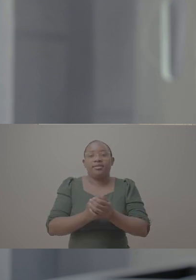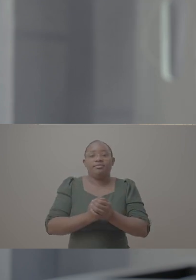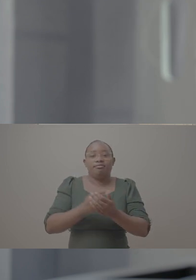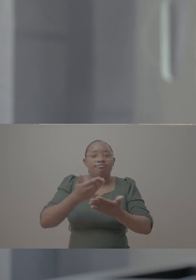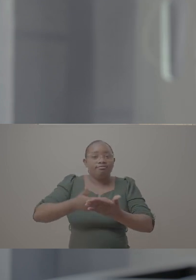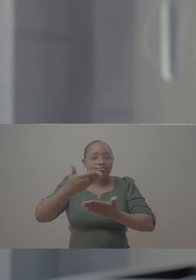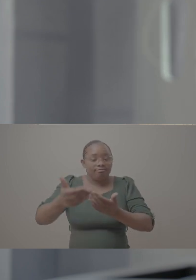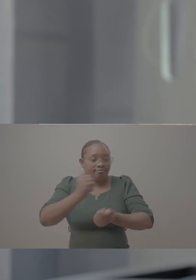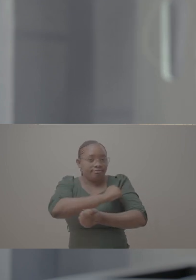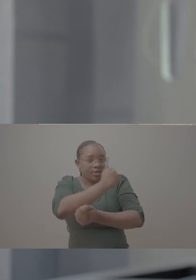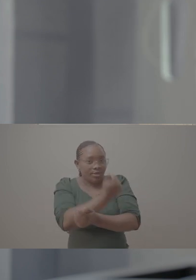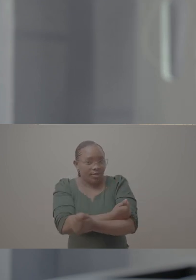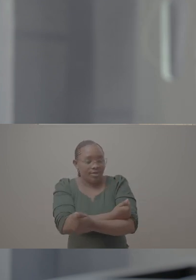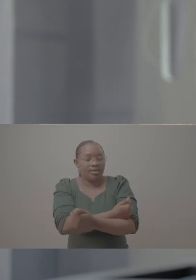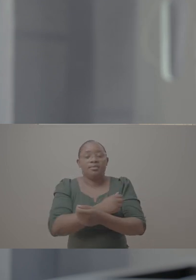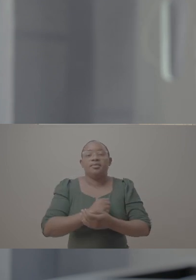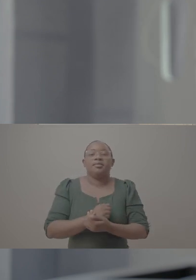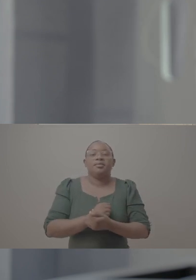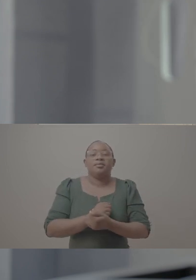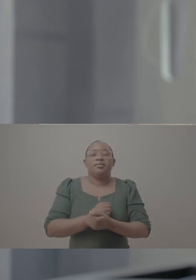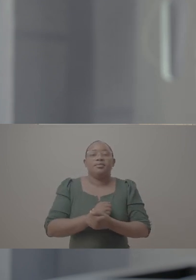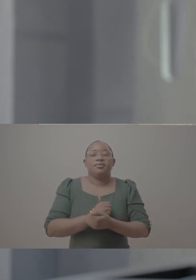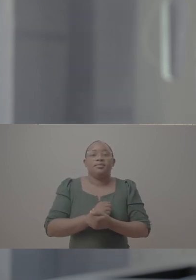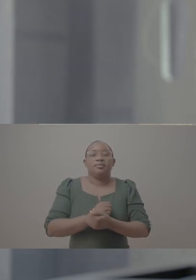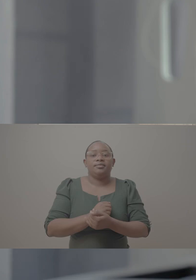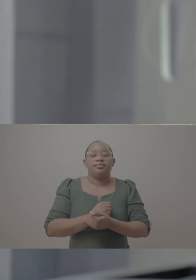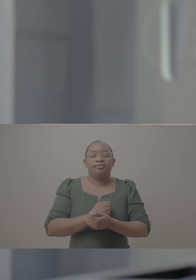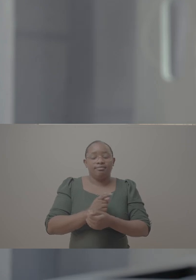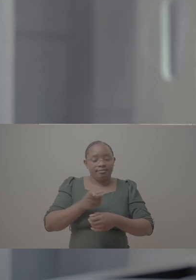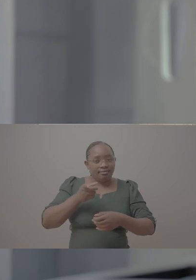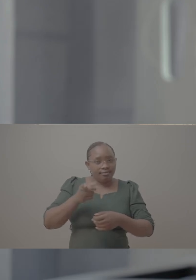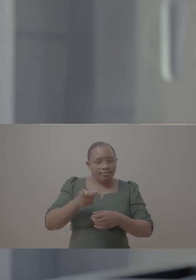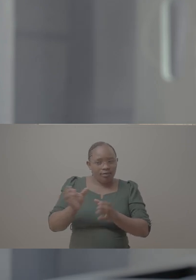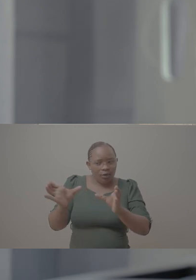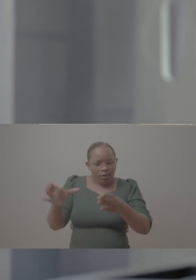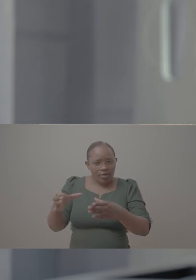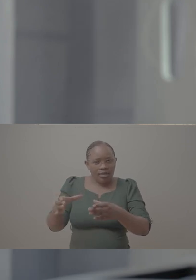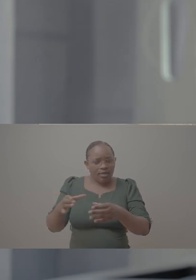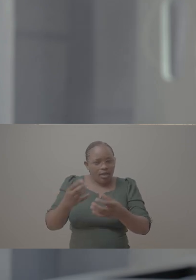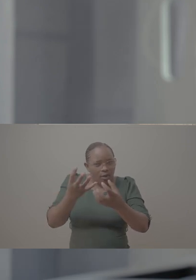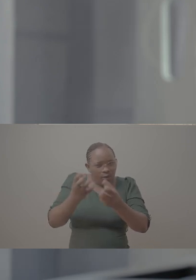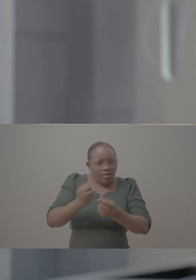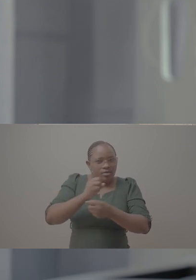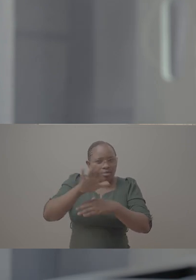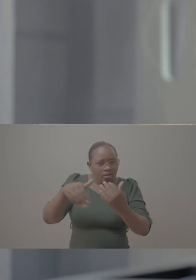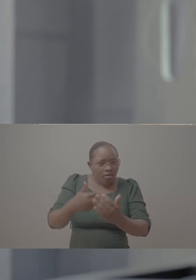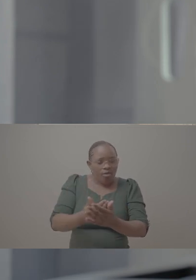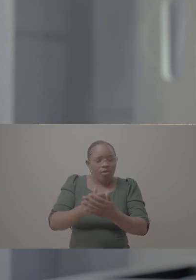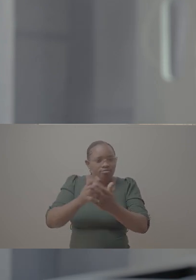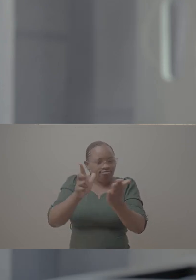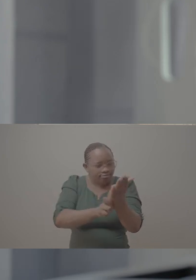So in so doing, it ensures that the guidelines